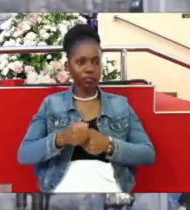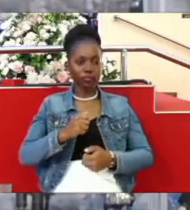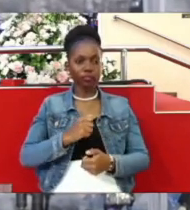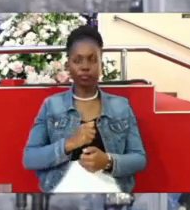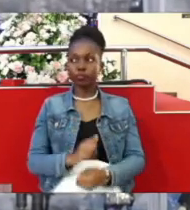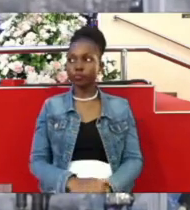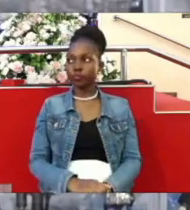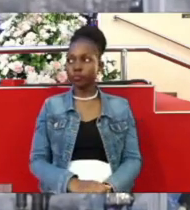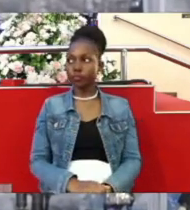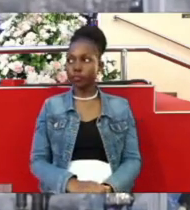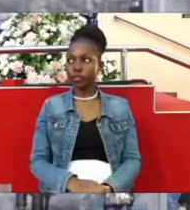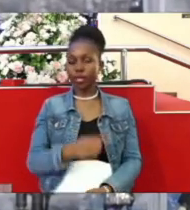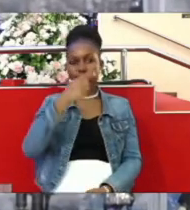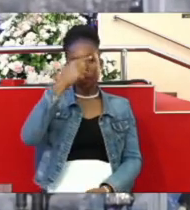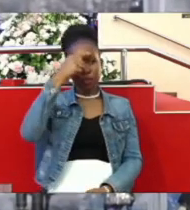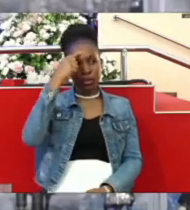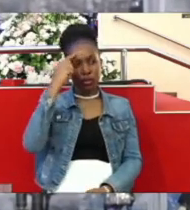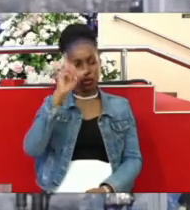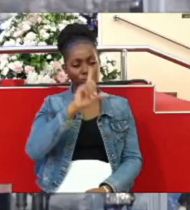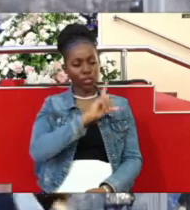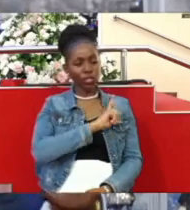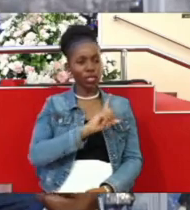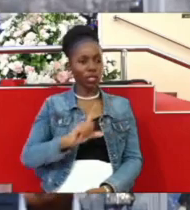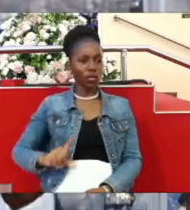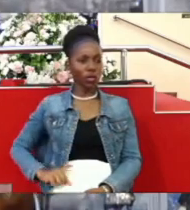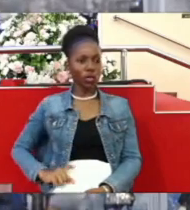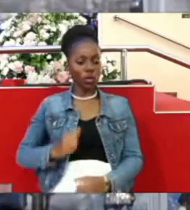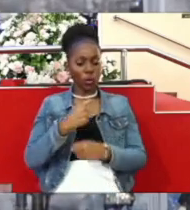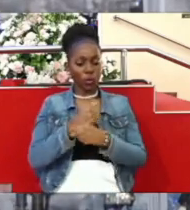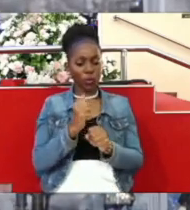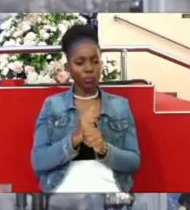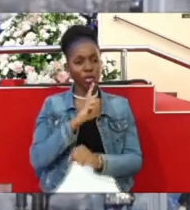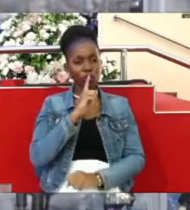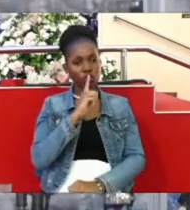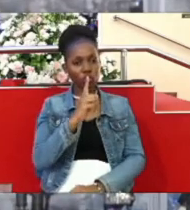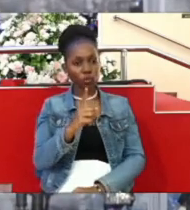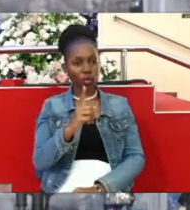Because God will ensure that you have water in that